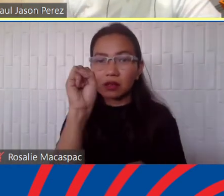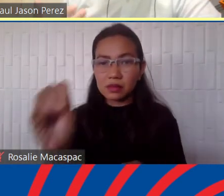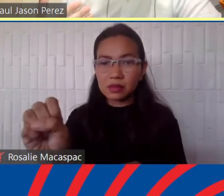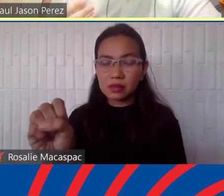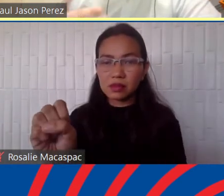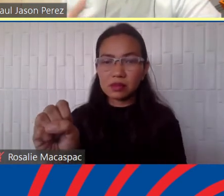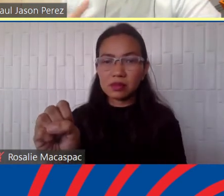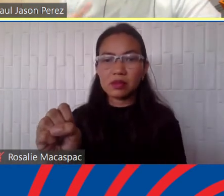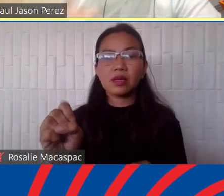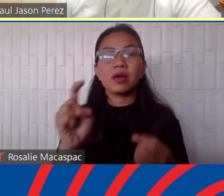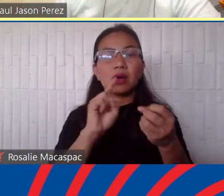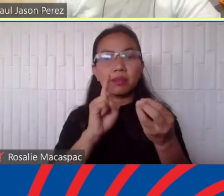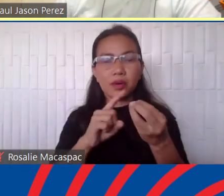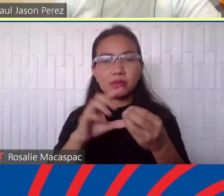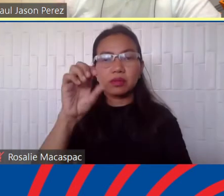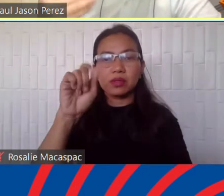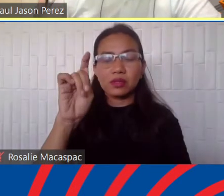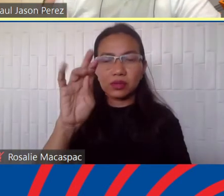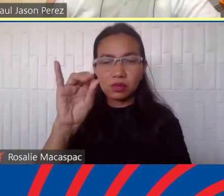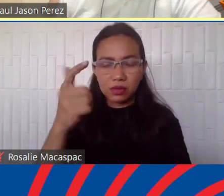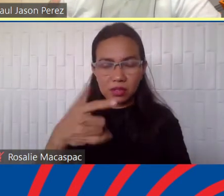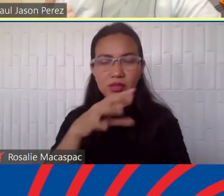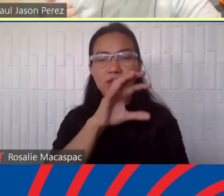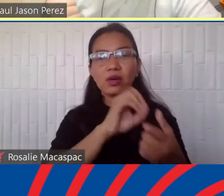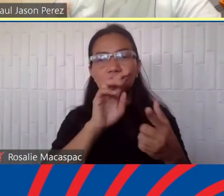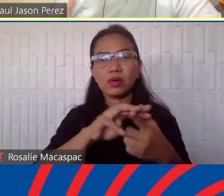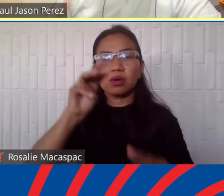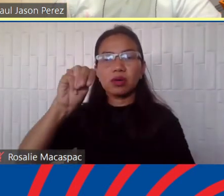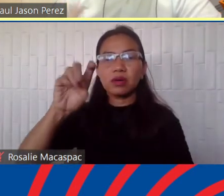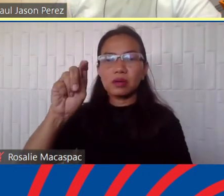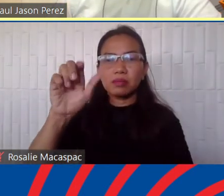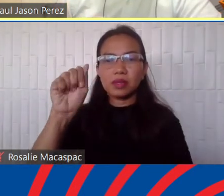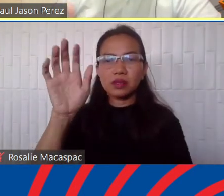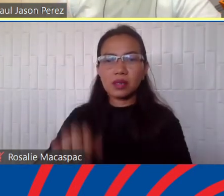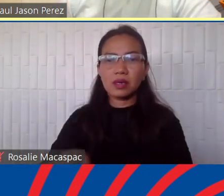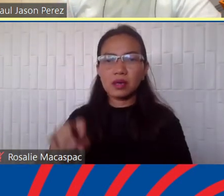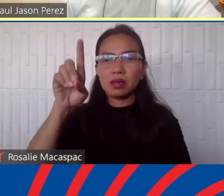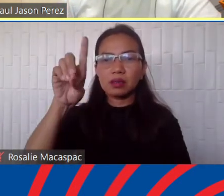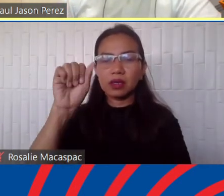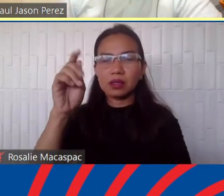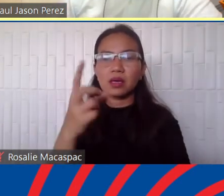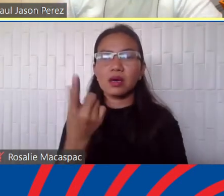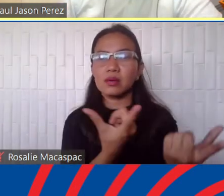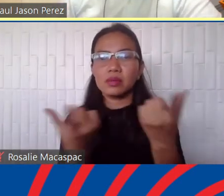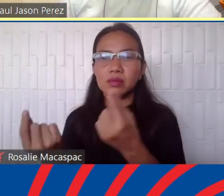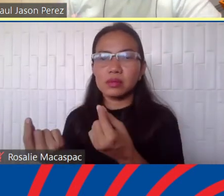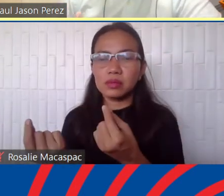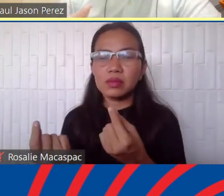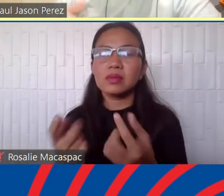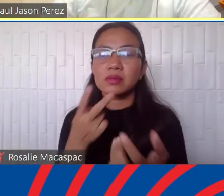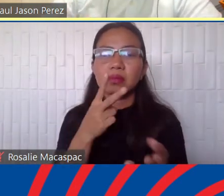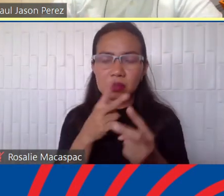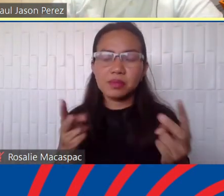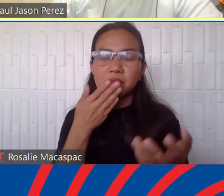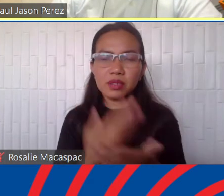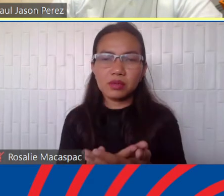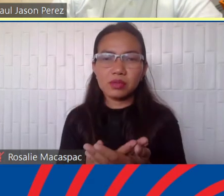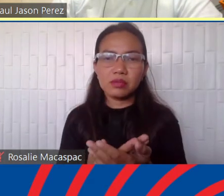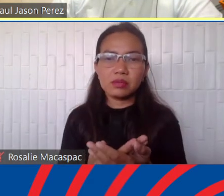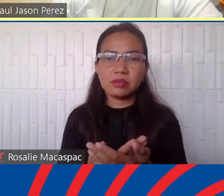storage part or during the metadata and documentation part, what they will do, then that's a very good service. No?